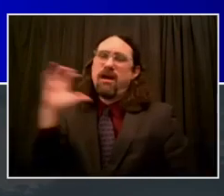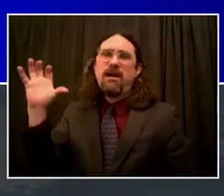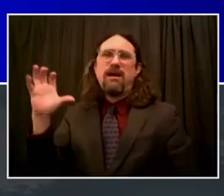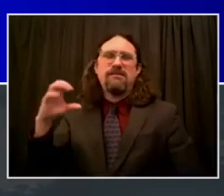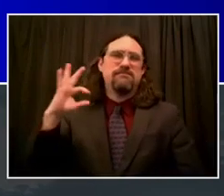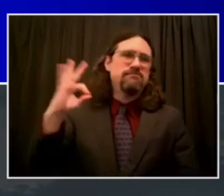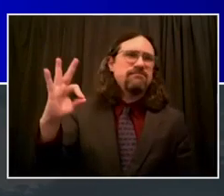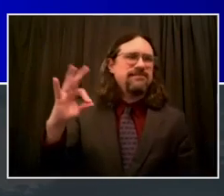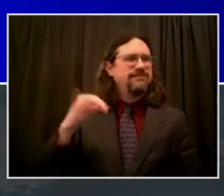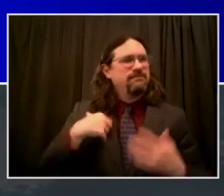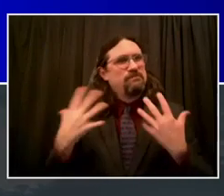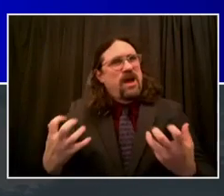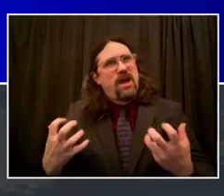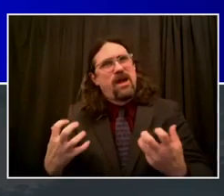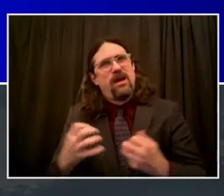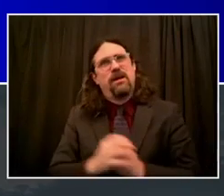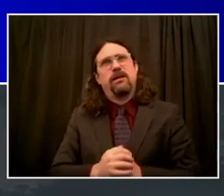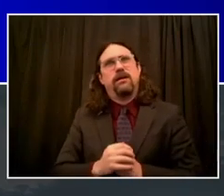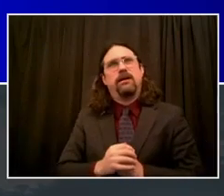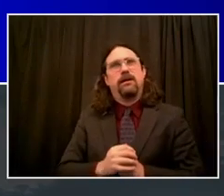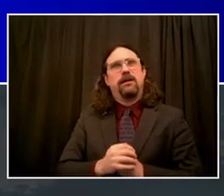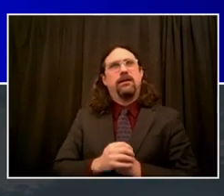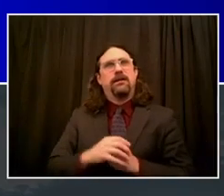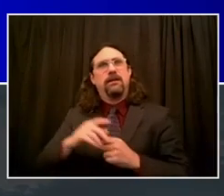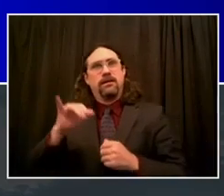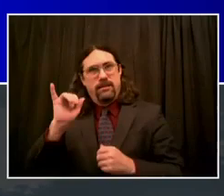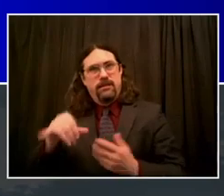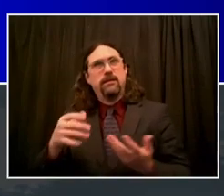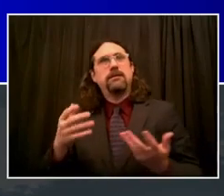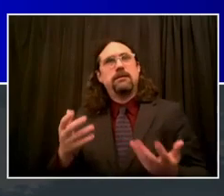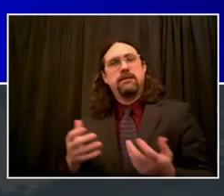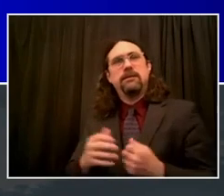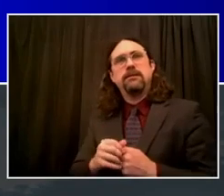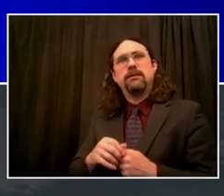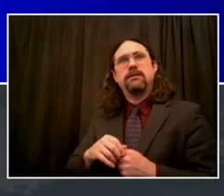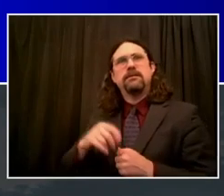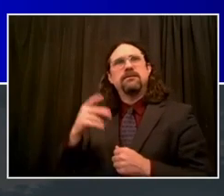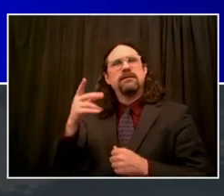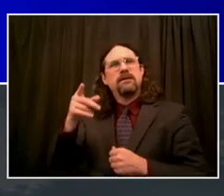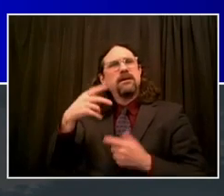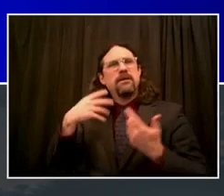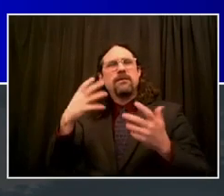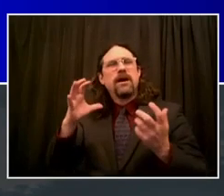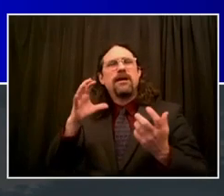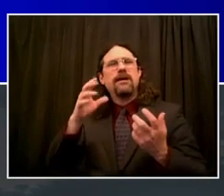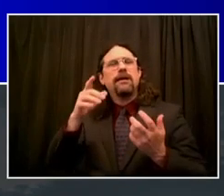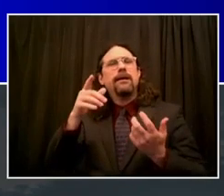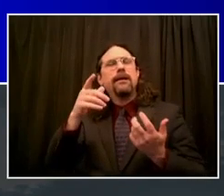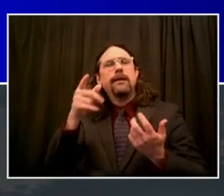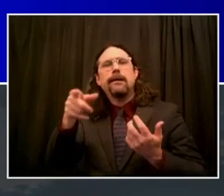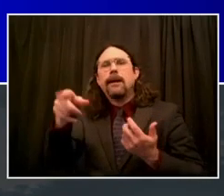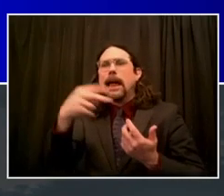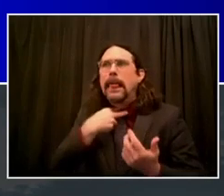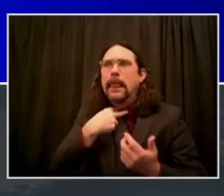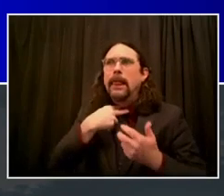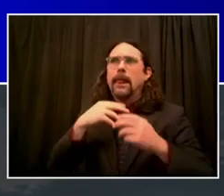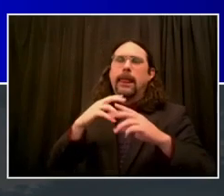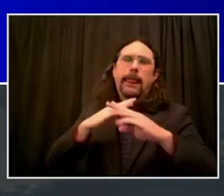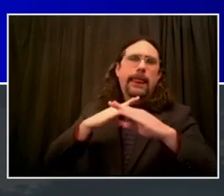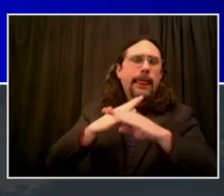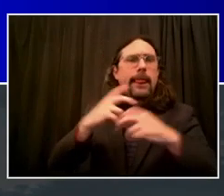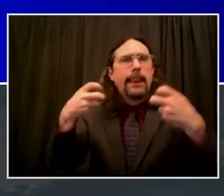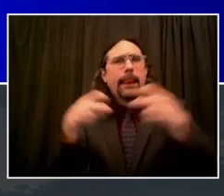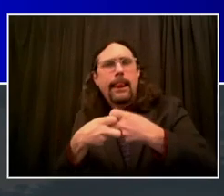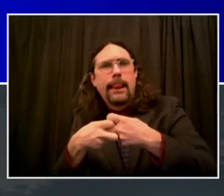No one will have a reason to say, hey, I couldn't find face coverings. I didn't know where to turn. No, you need them. We'll come to you. We'll deliver them. We'll make